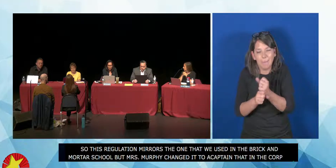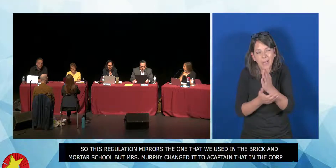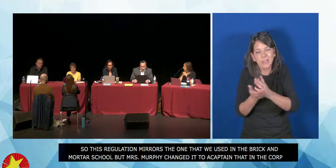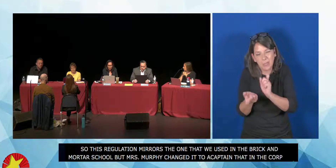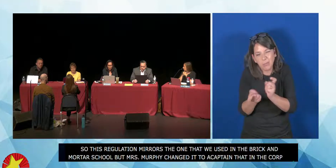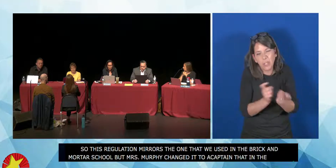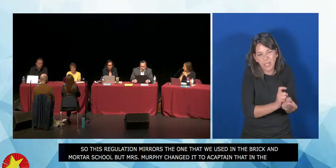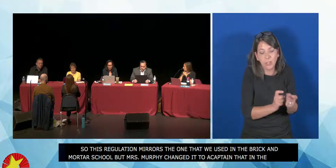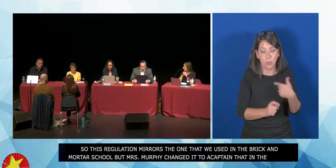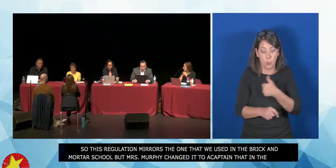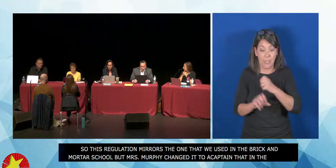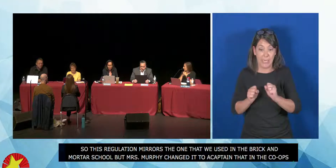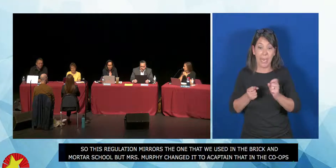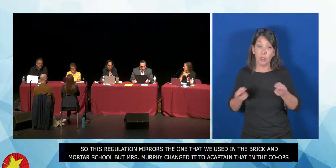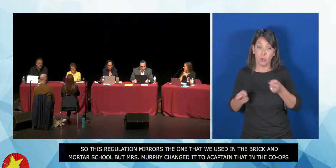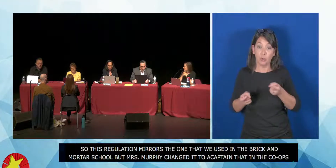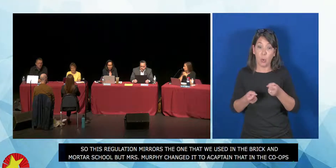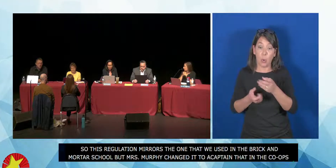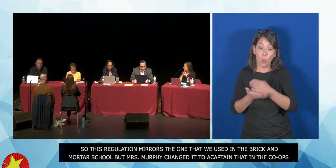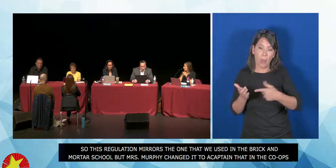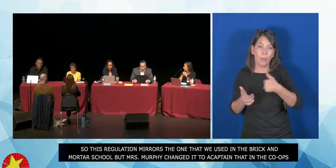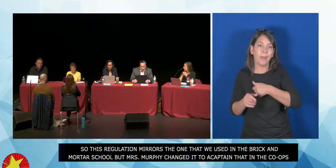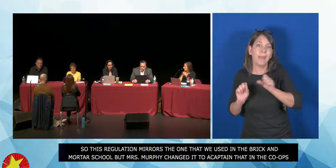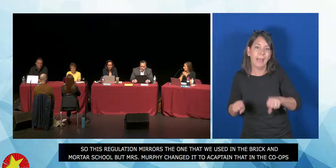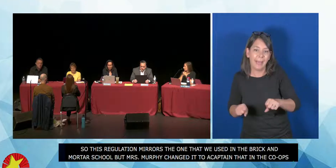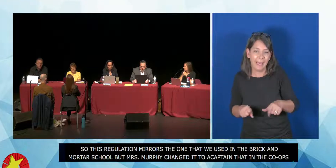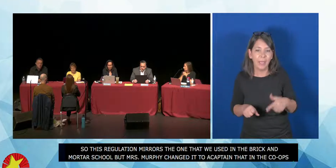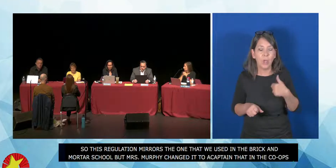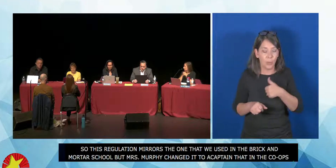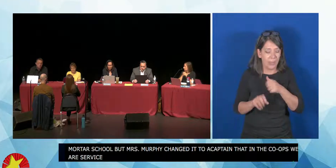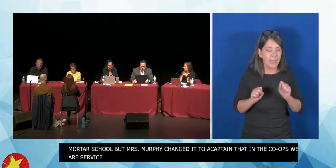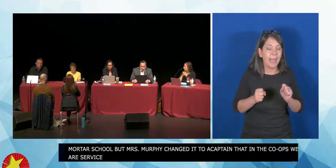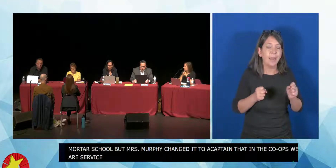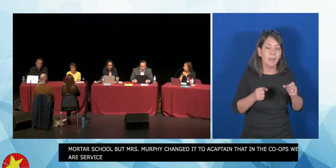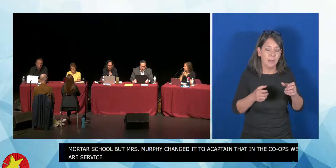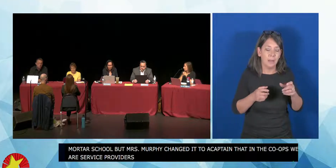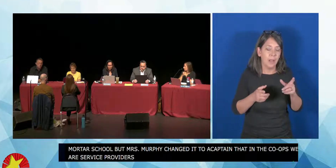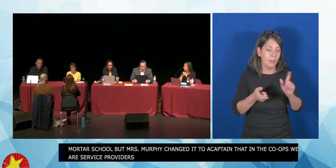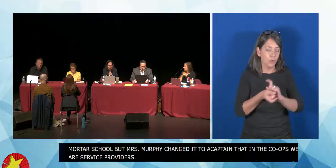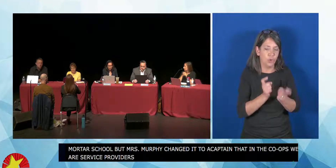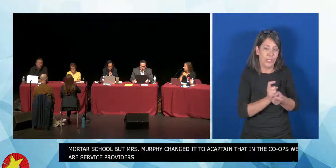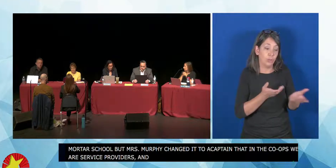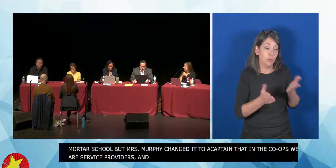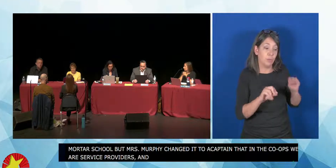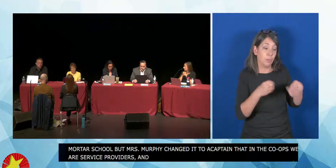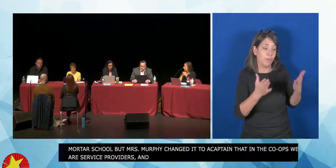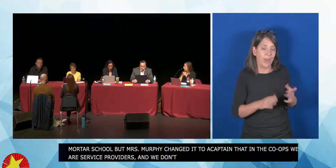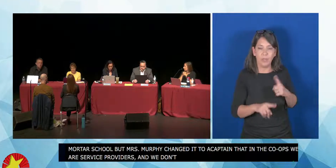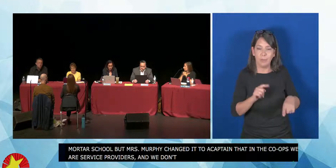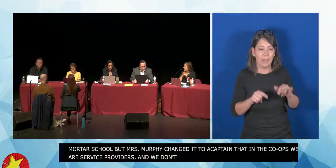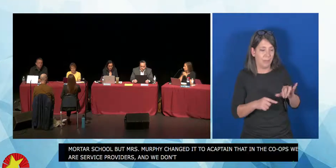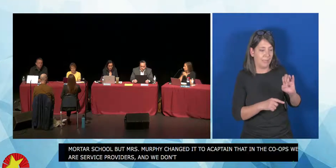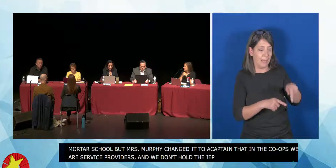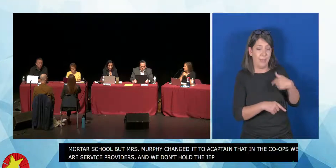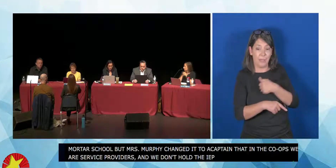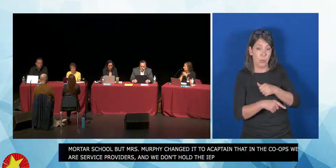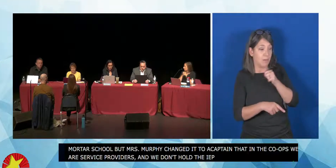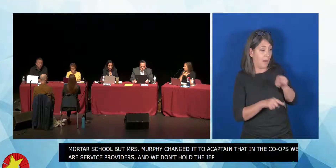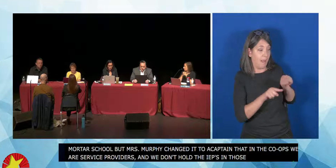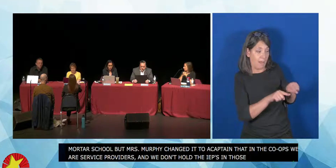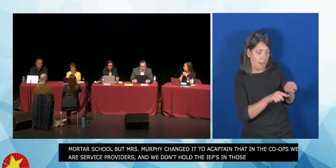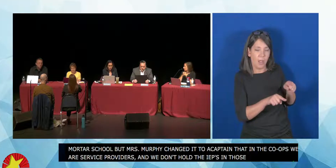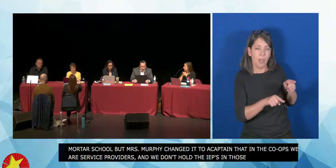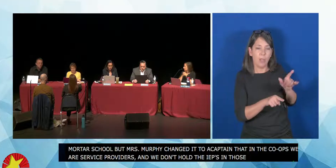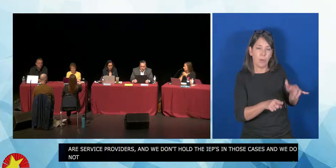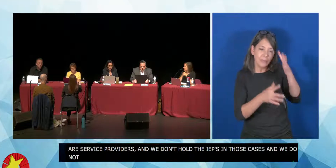control the service providers. We don't hold the IEPs in those cases. We can't control everything. Many of those key decisions are going to be